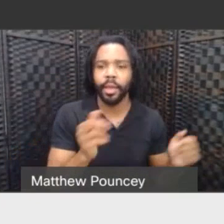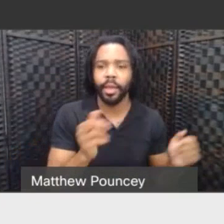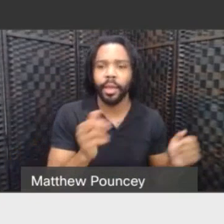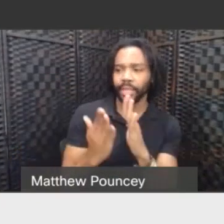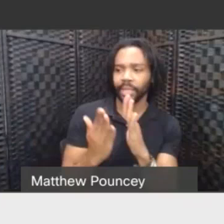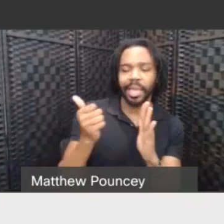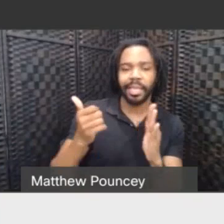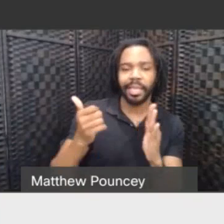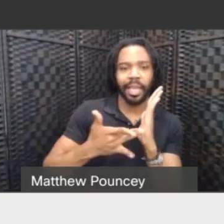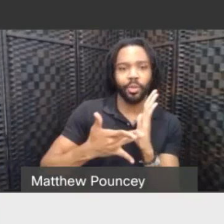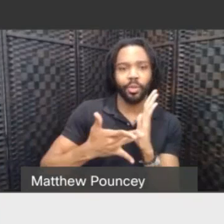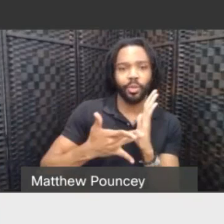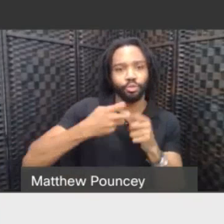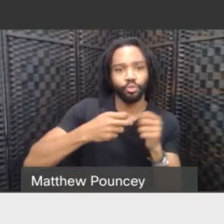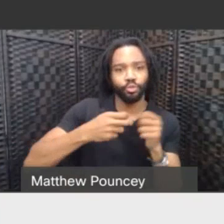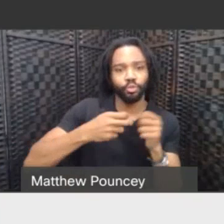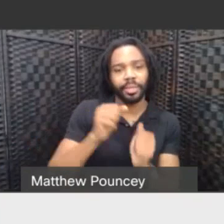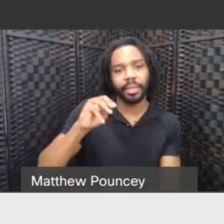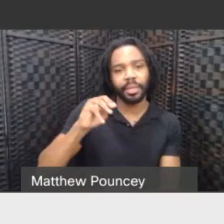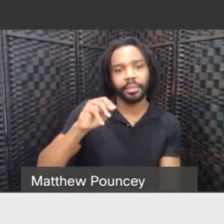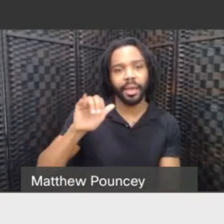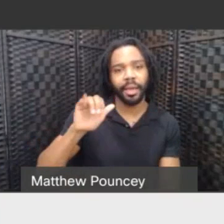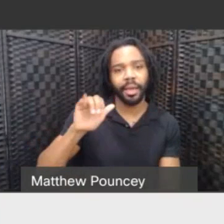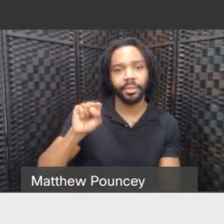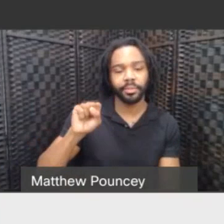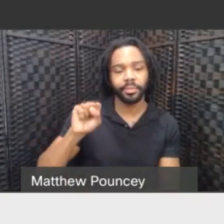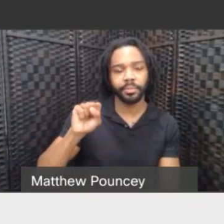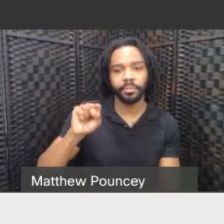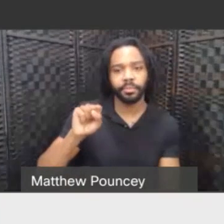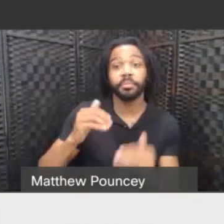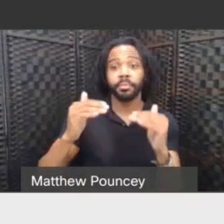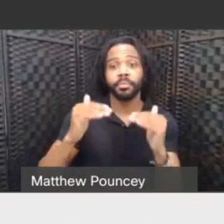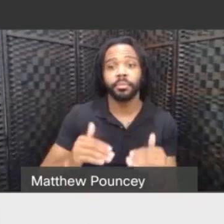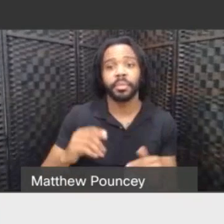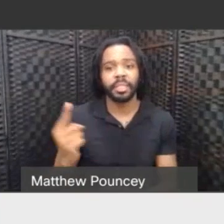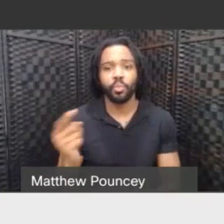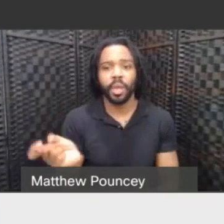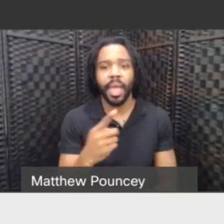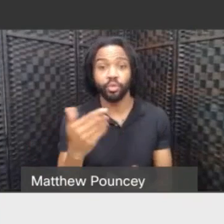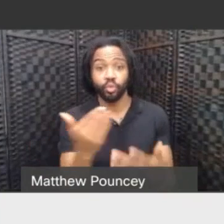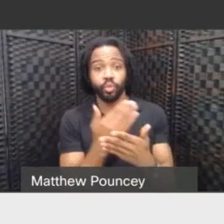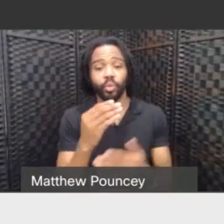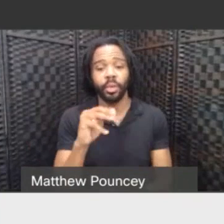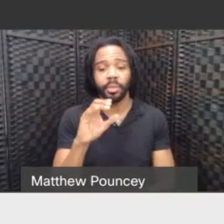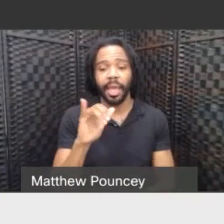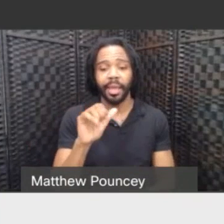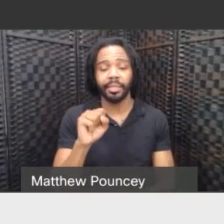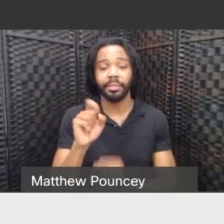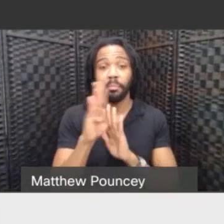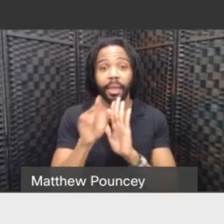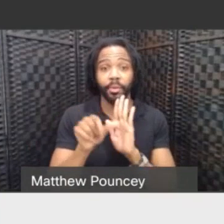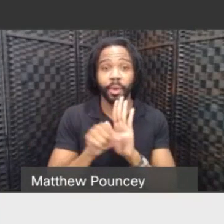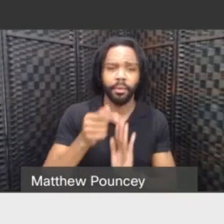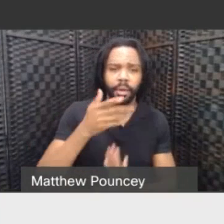that MCIS is having. Someone is asking if the new MCIS background colors and letters could be